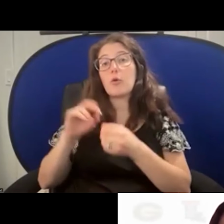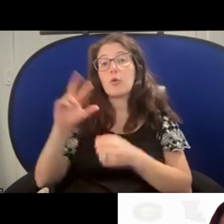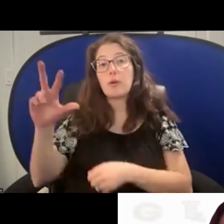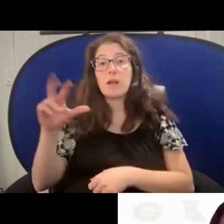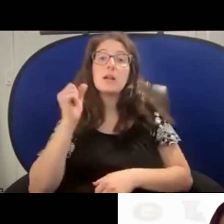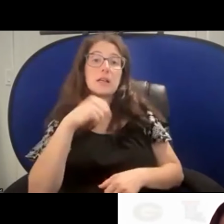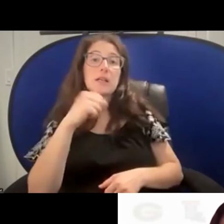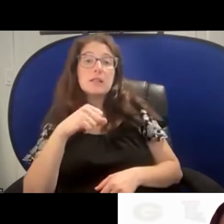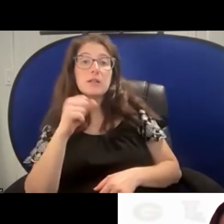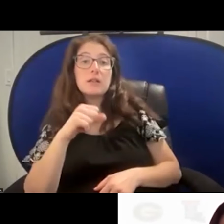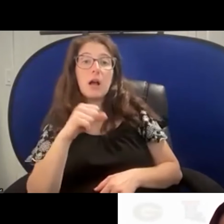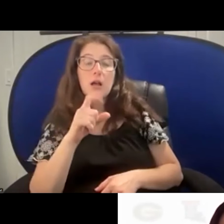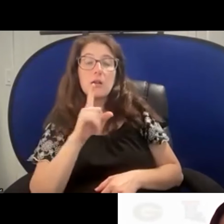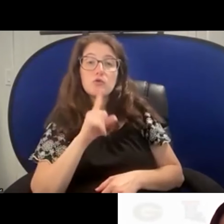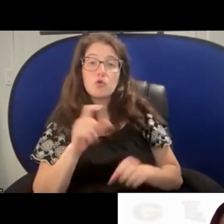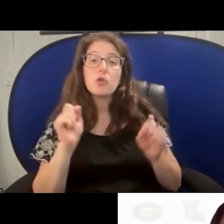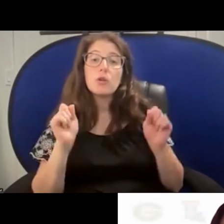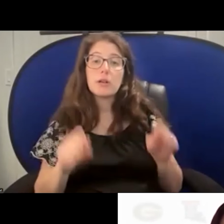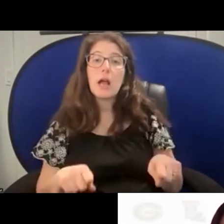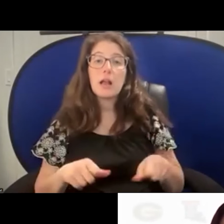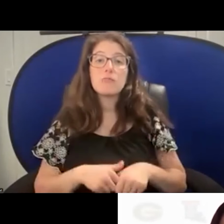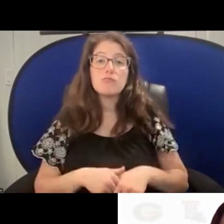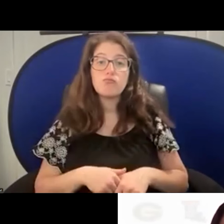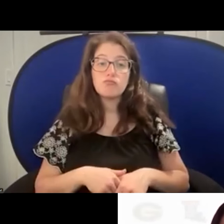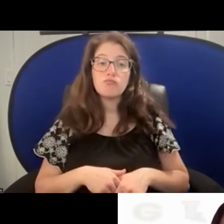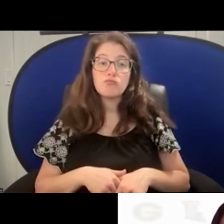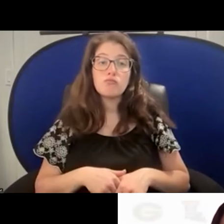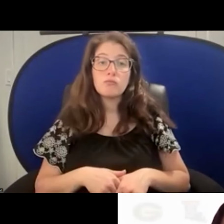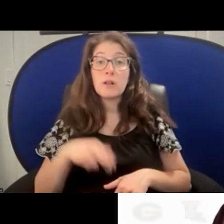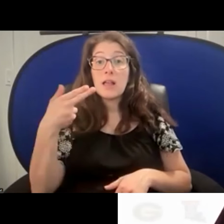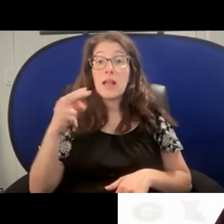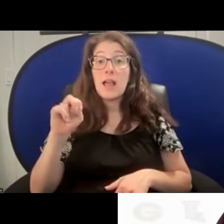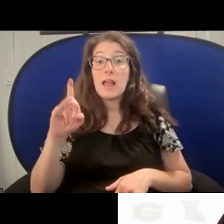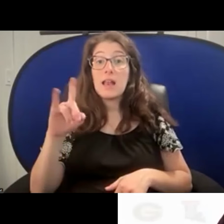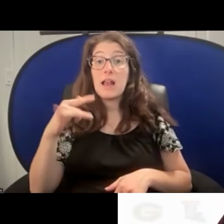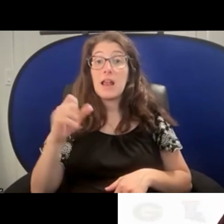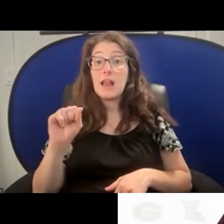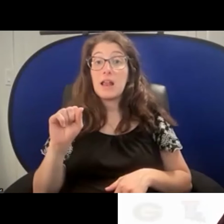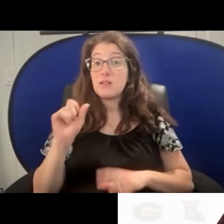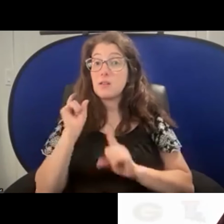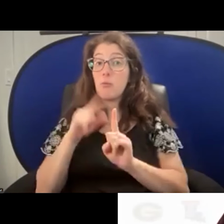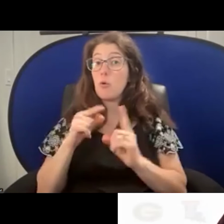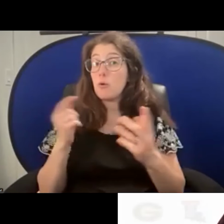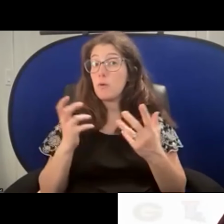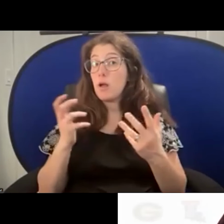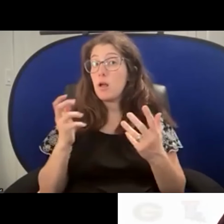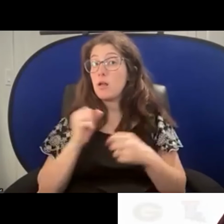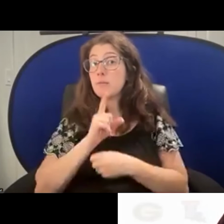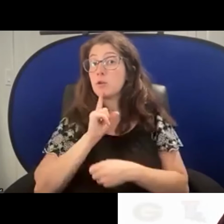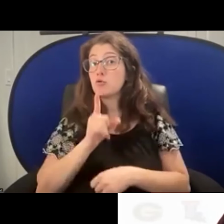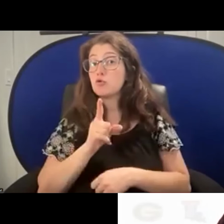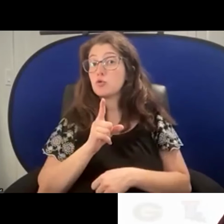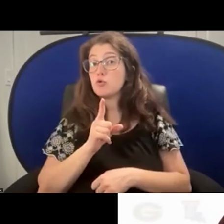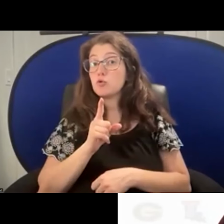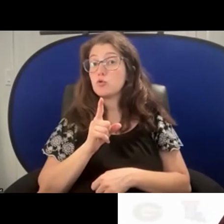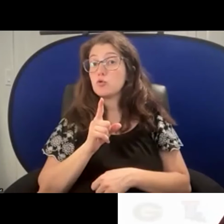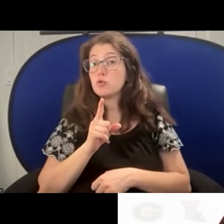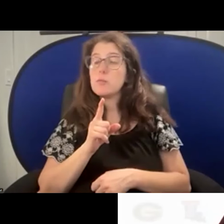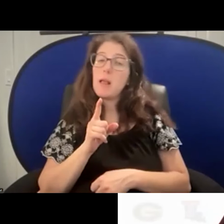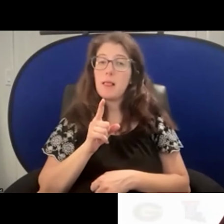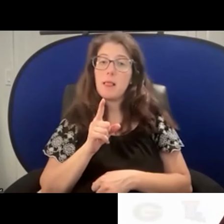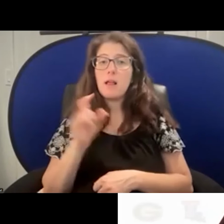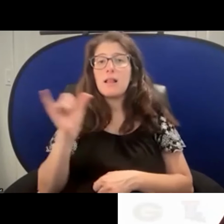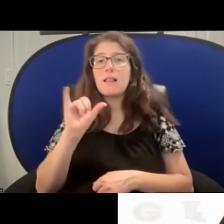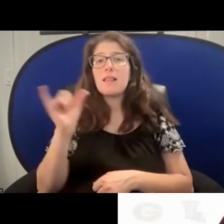Yes. Yeah, absolutely. Of course you can. So headings are about making sure that you're um, think of it like a table